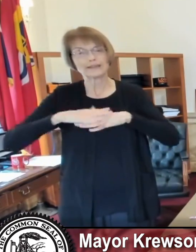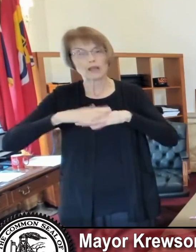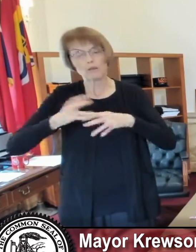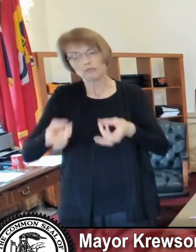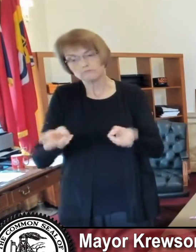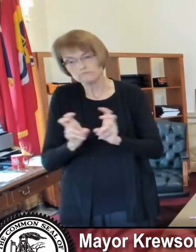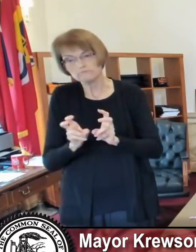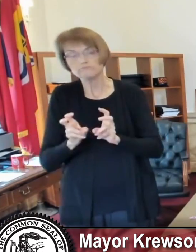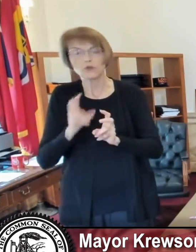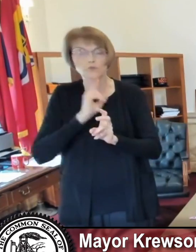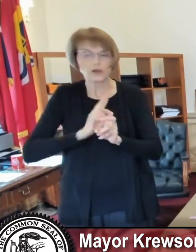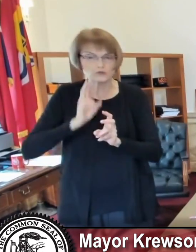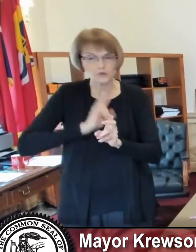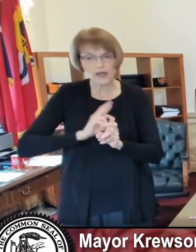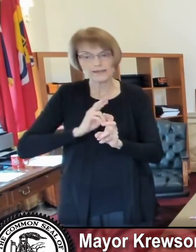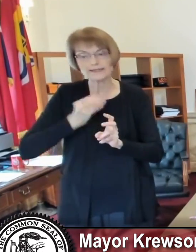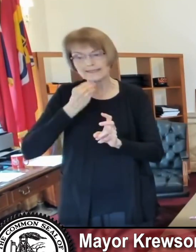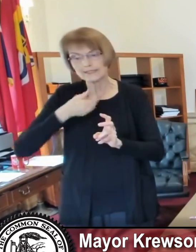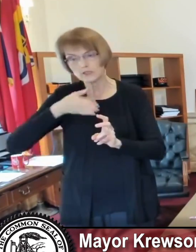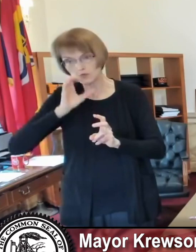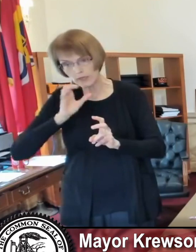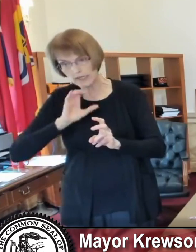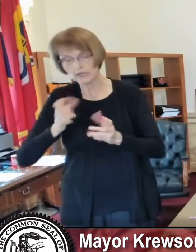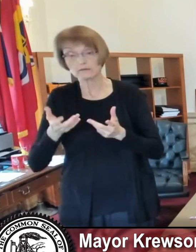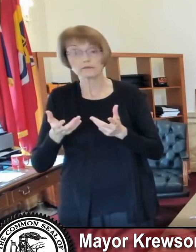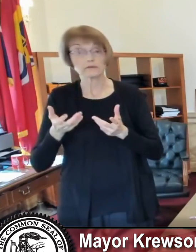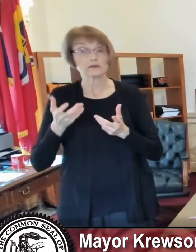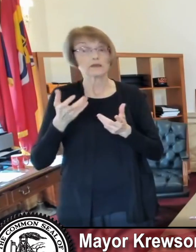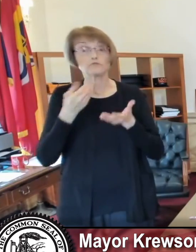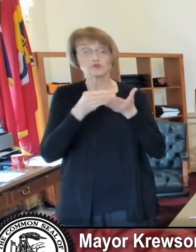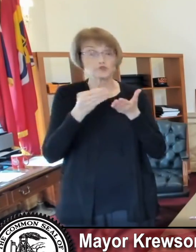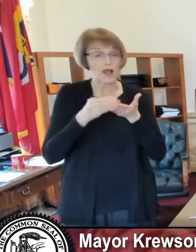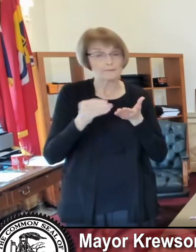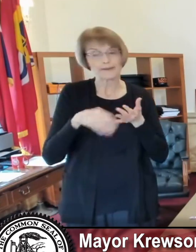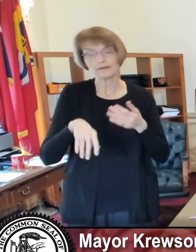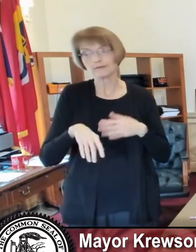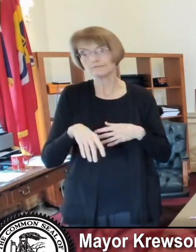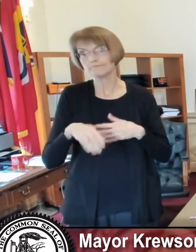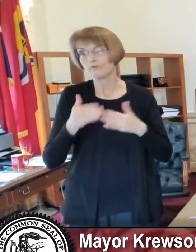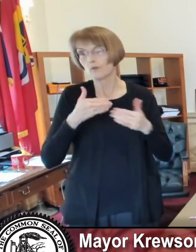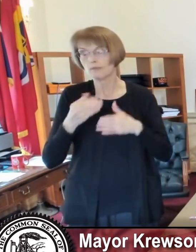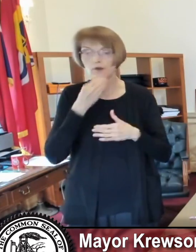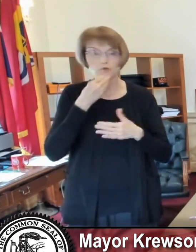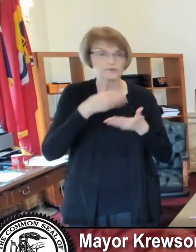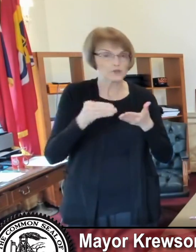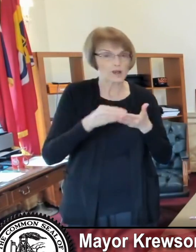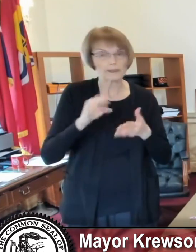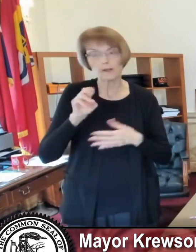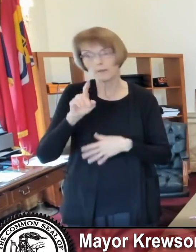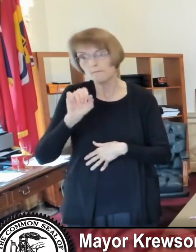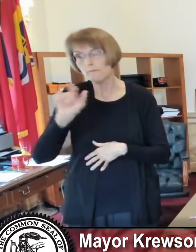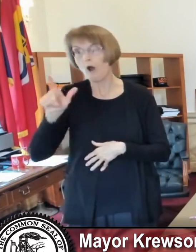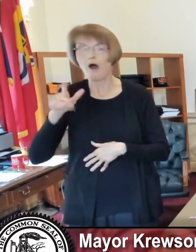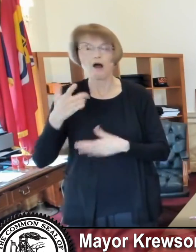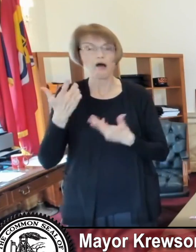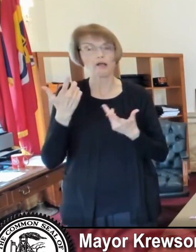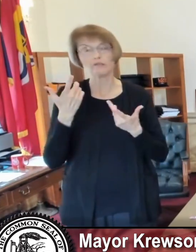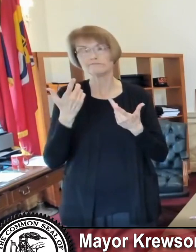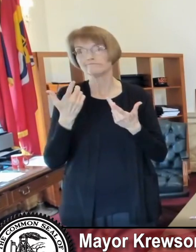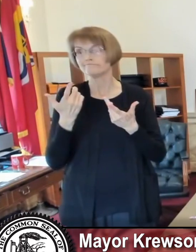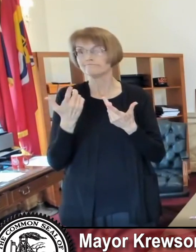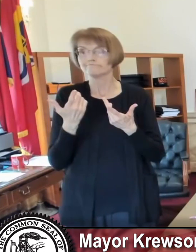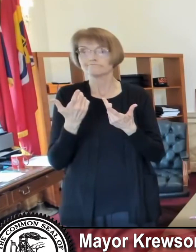thankfully. And part of that is just because we are all using these